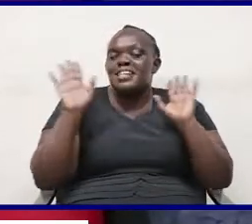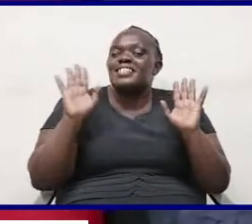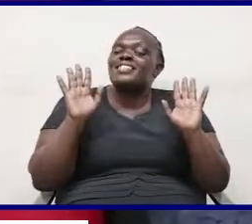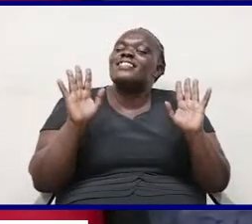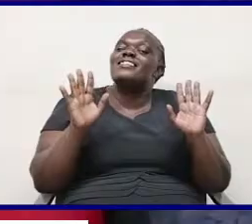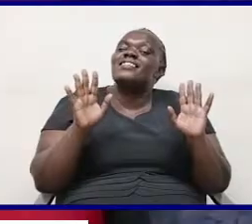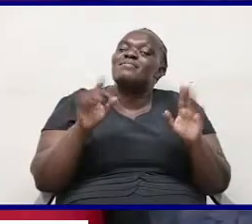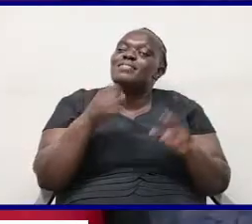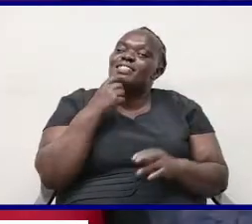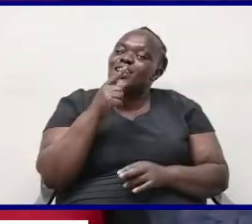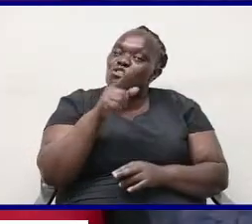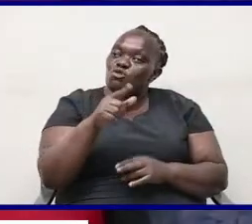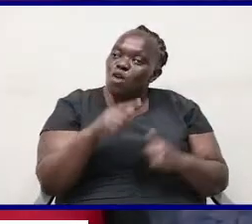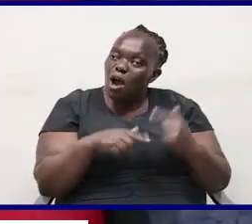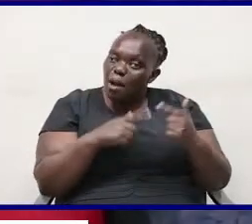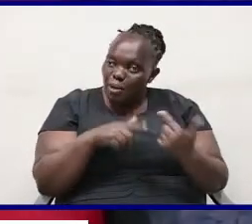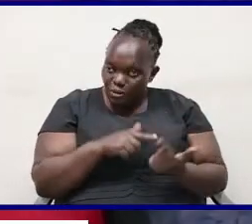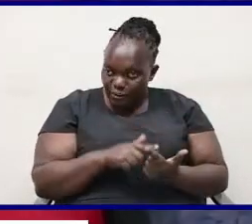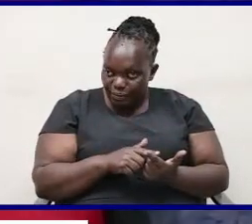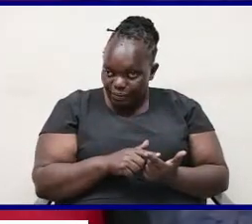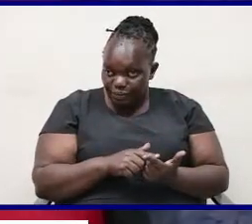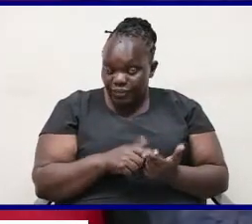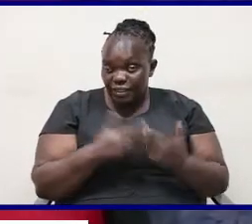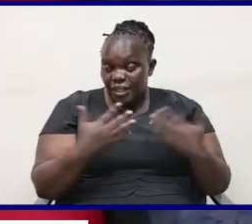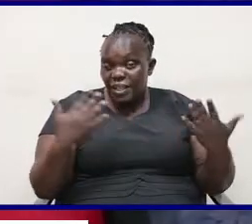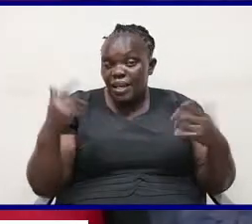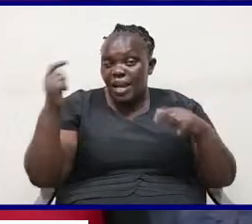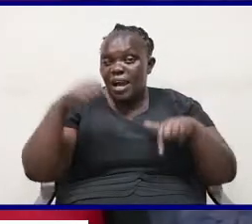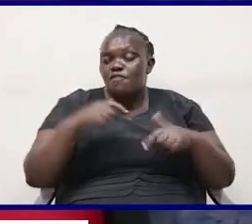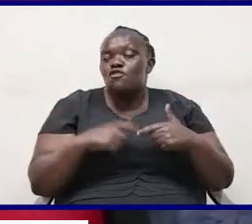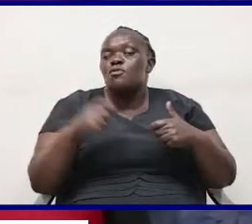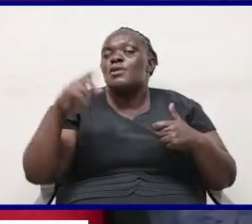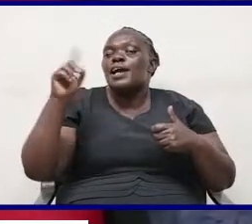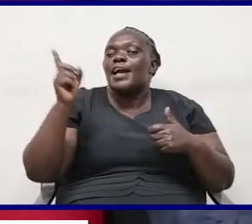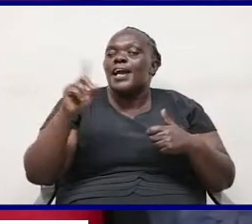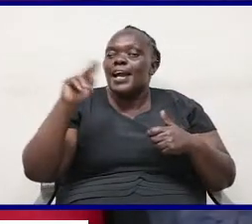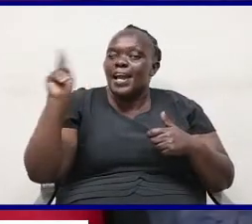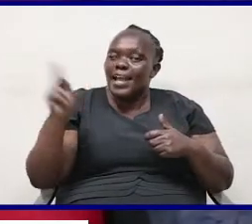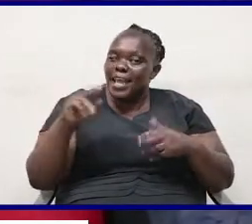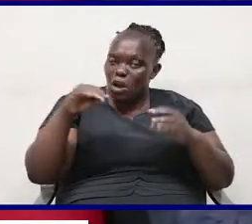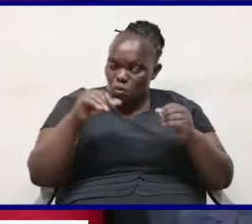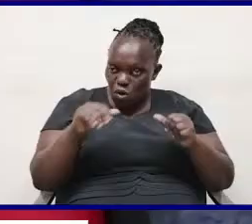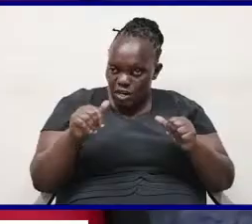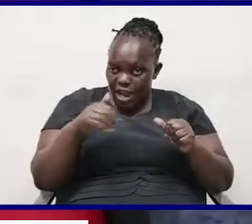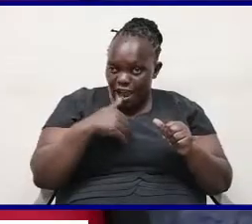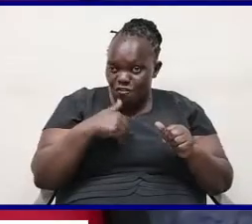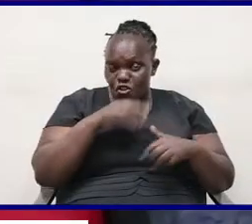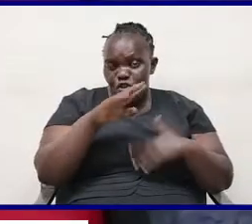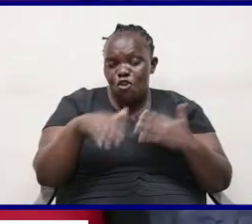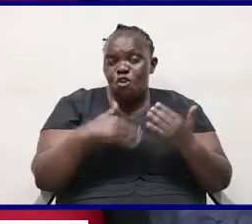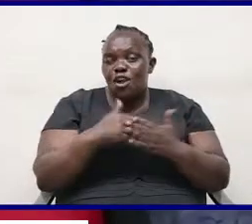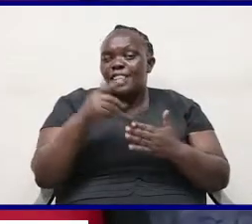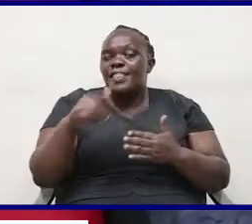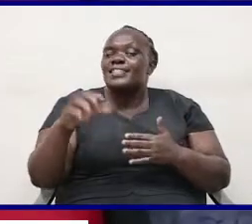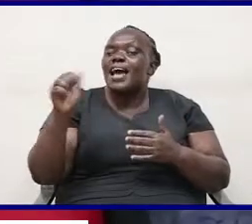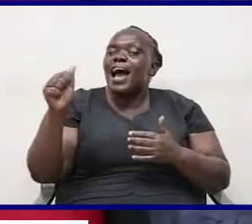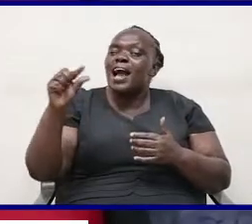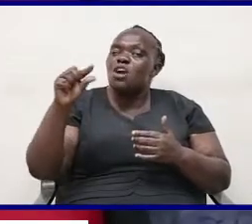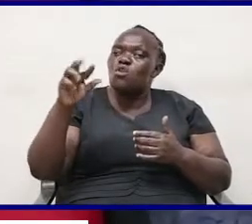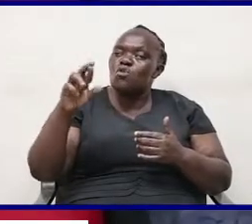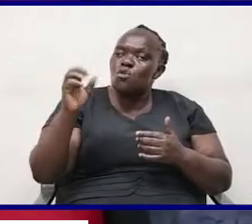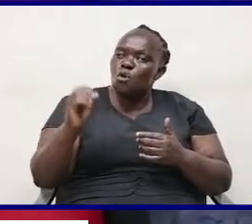But I wanted to tell you about the products that come from Kenya and when I talked of quality. So we have all these